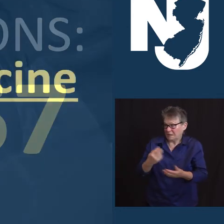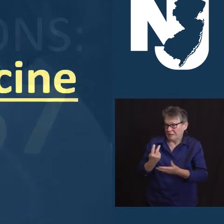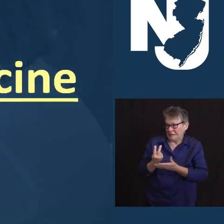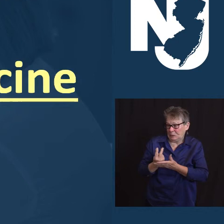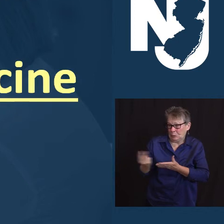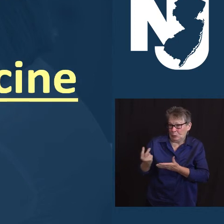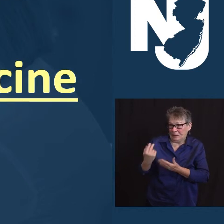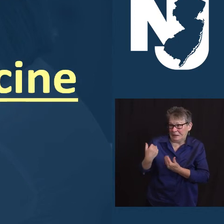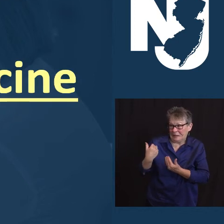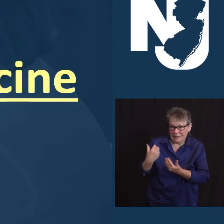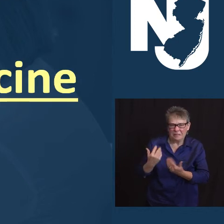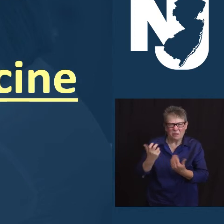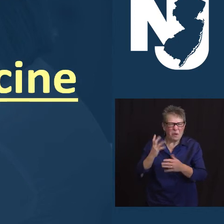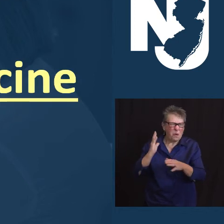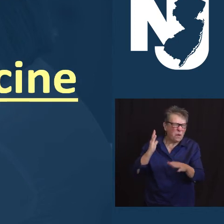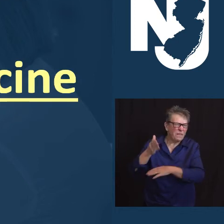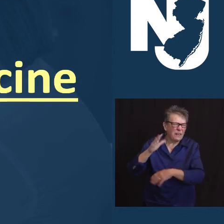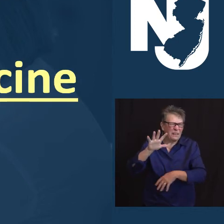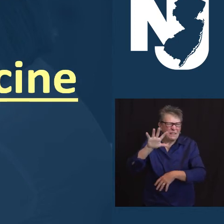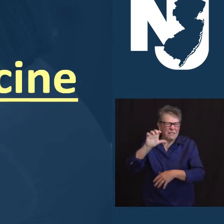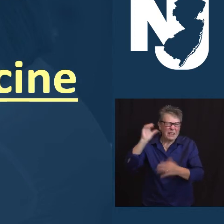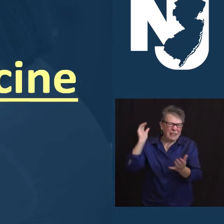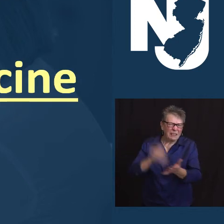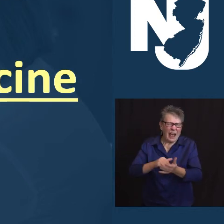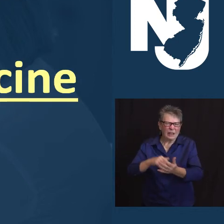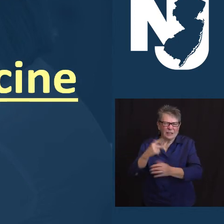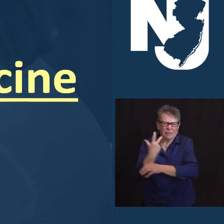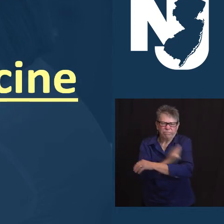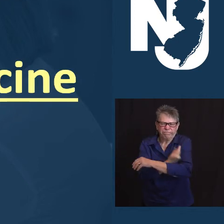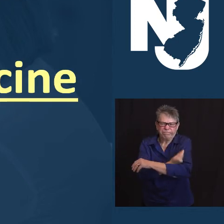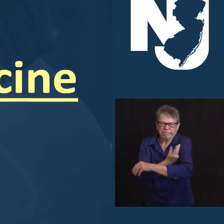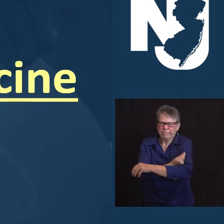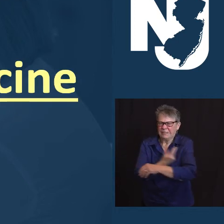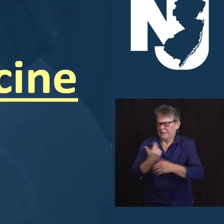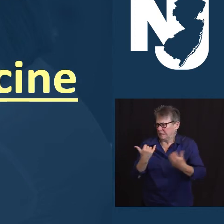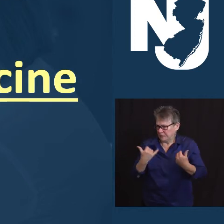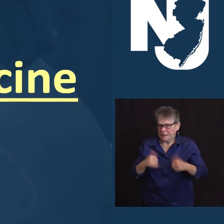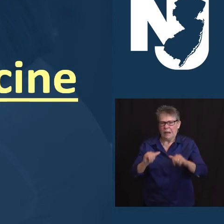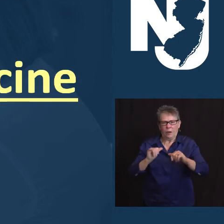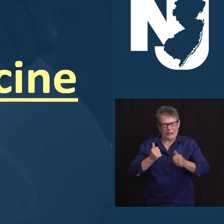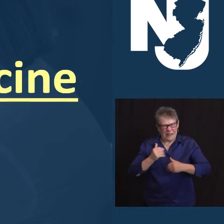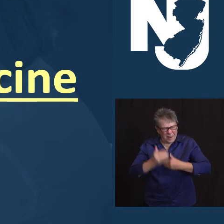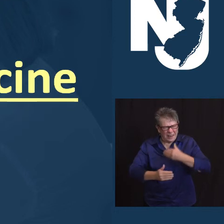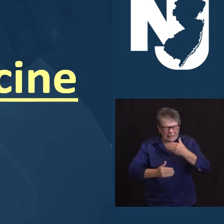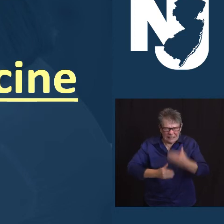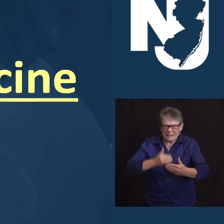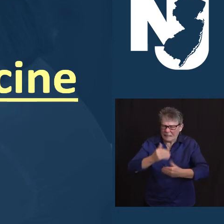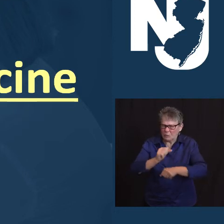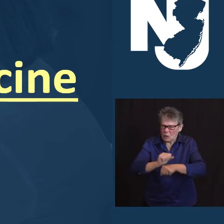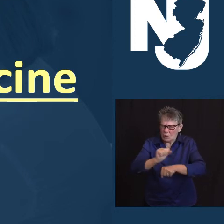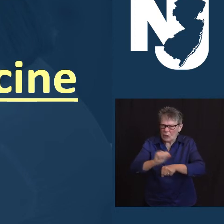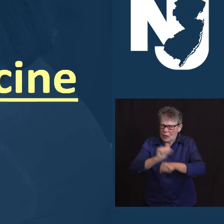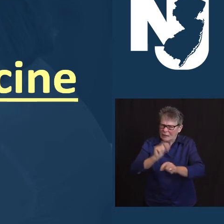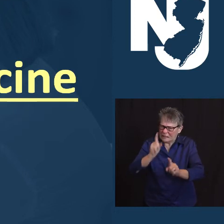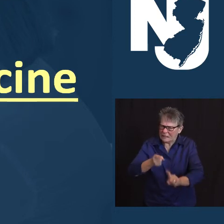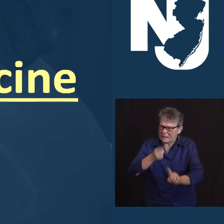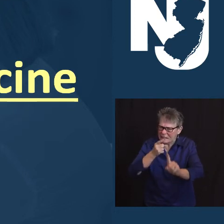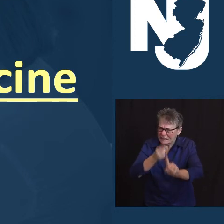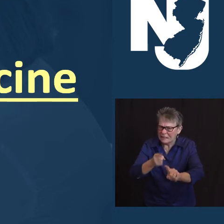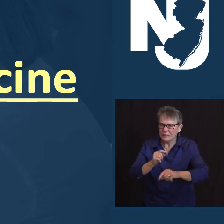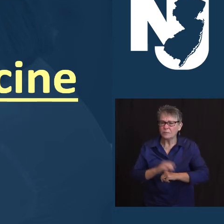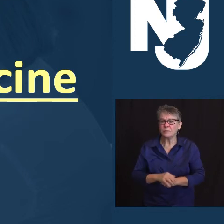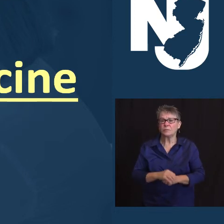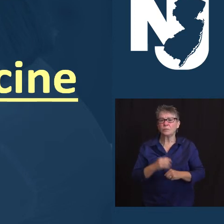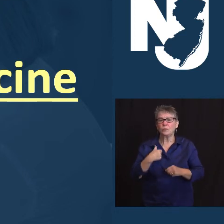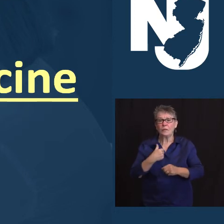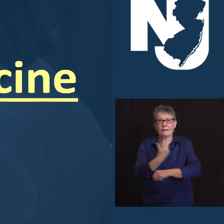definitely forward progress, and it shows how we are working to maximize every dose we receive from the federal government to administer the